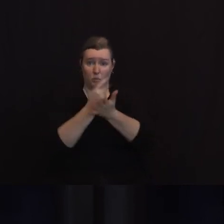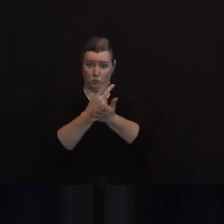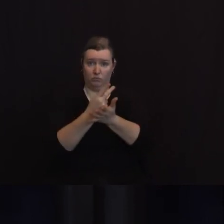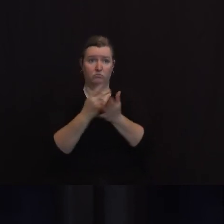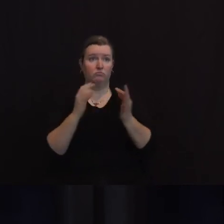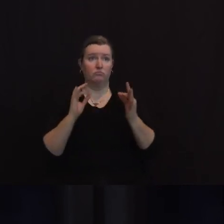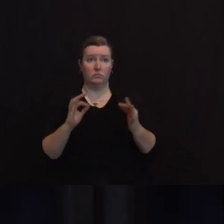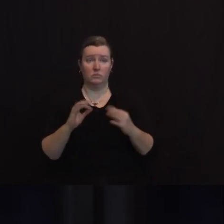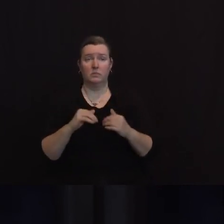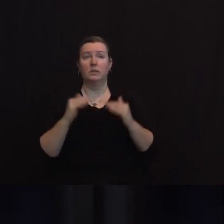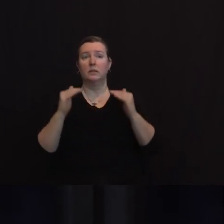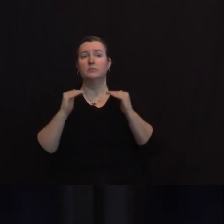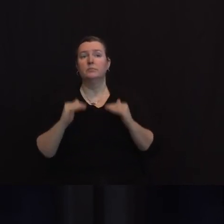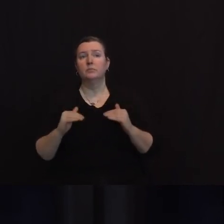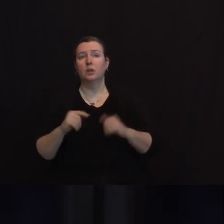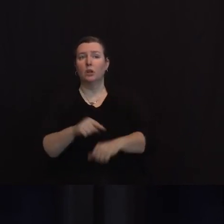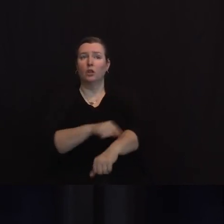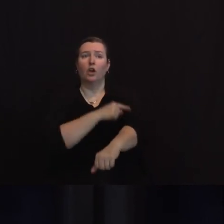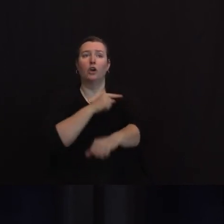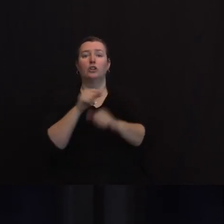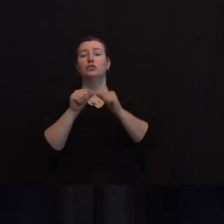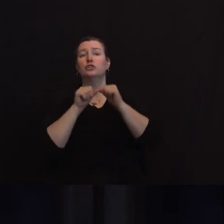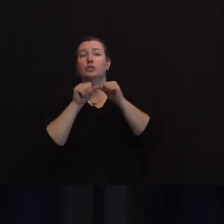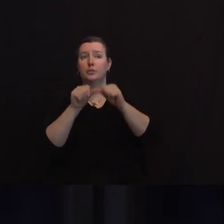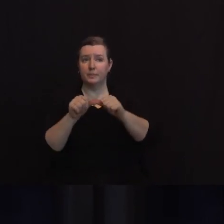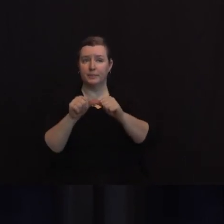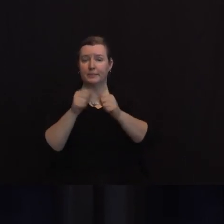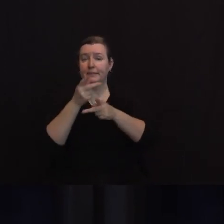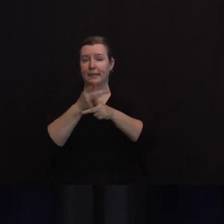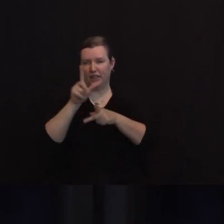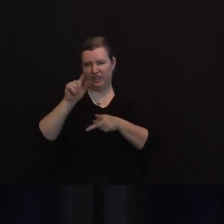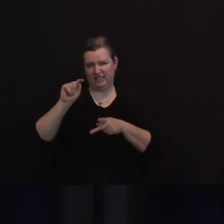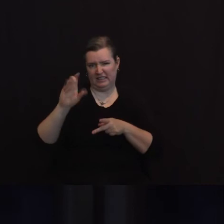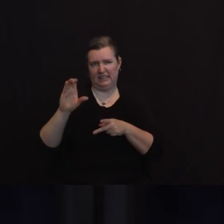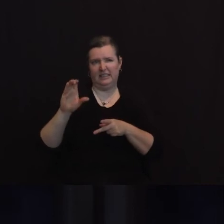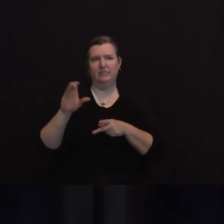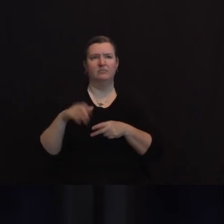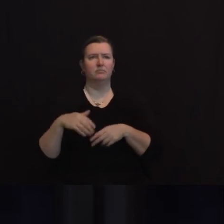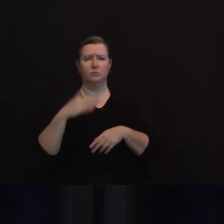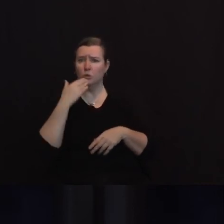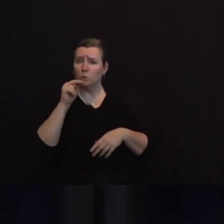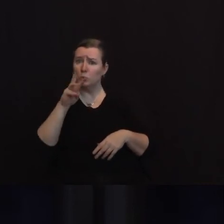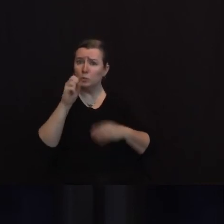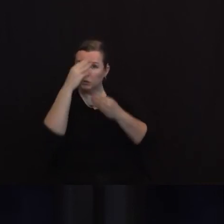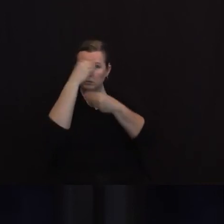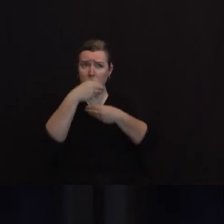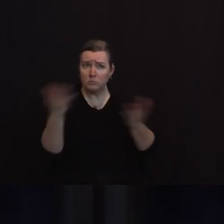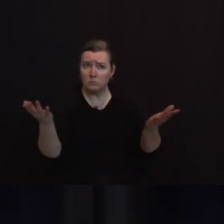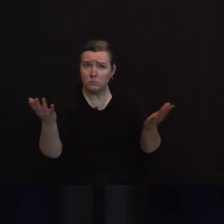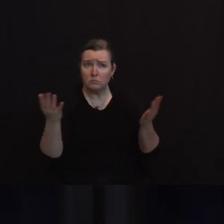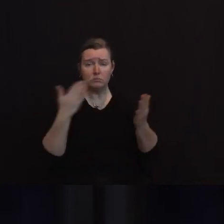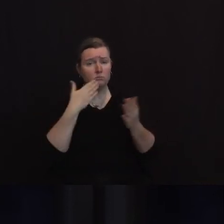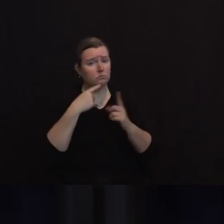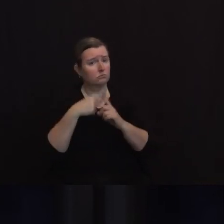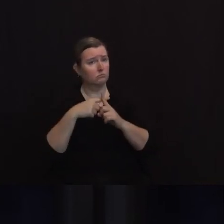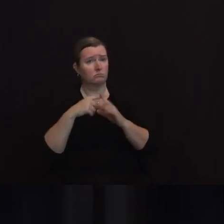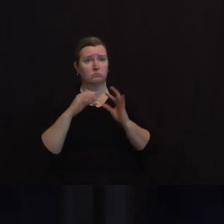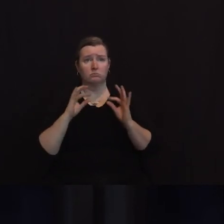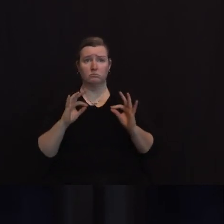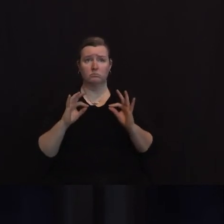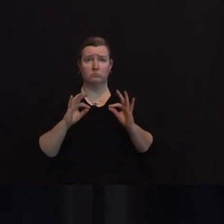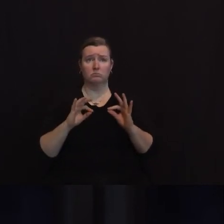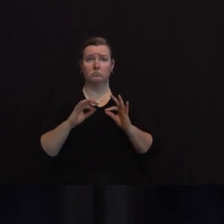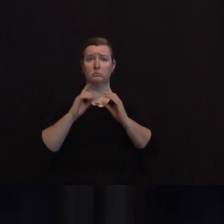care, yesterday, and this is good news, the department notified facilities in 7